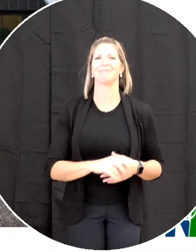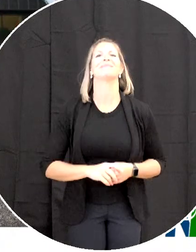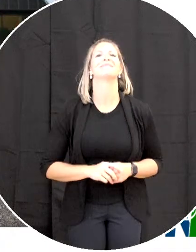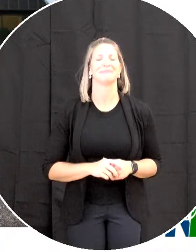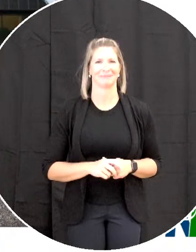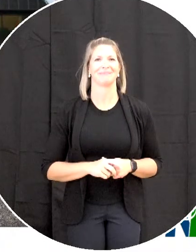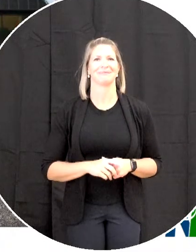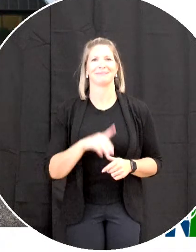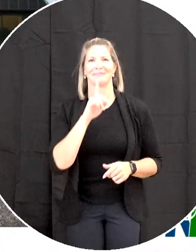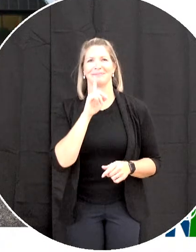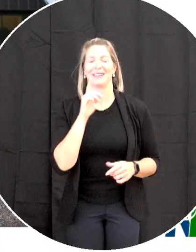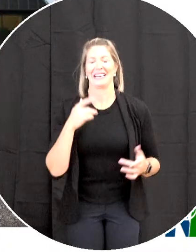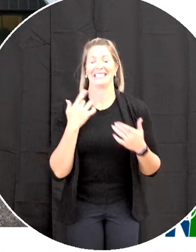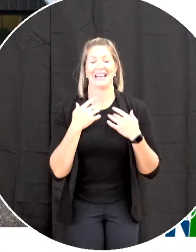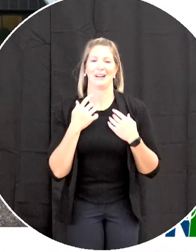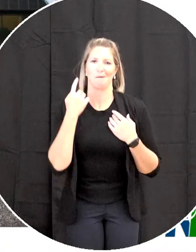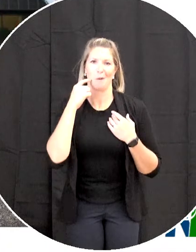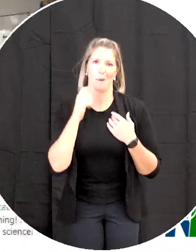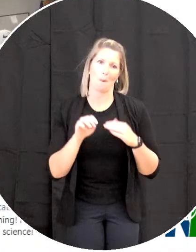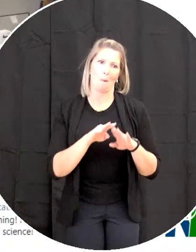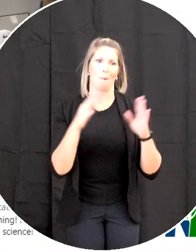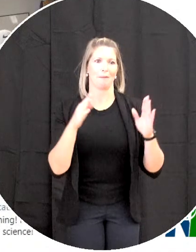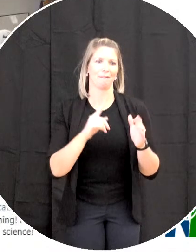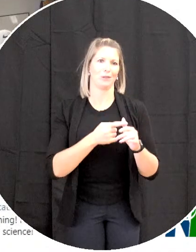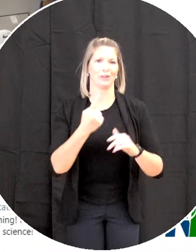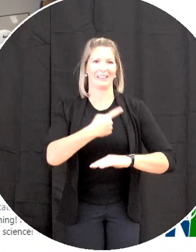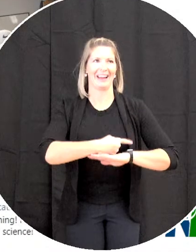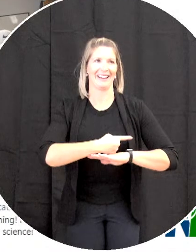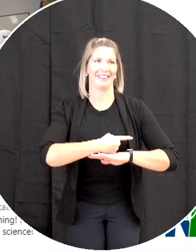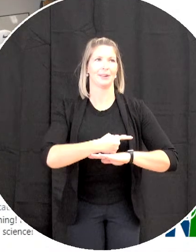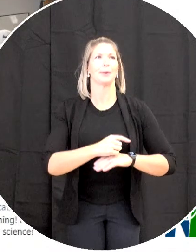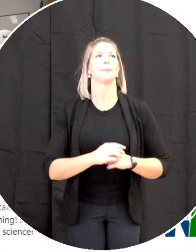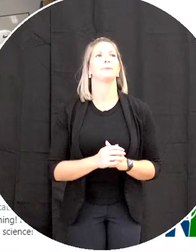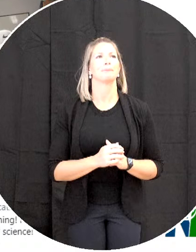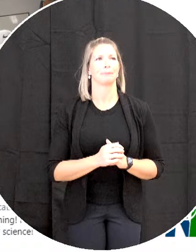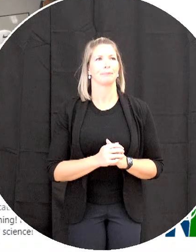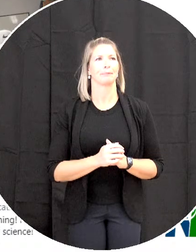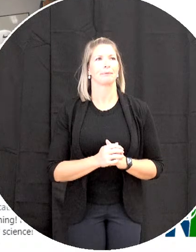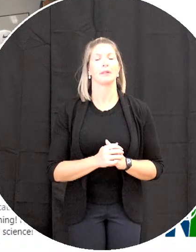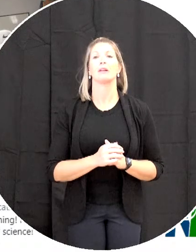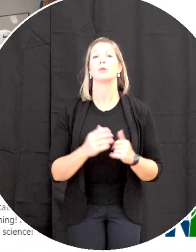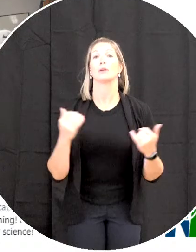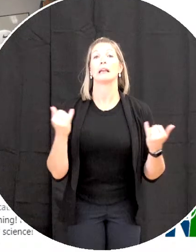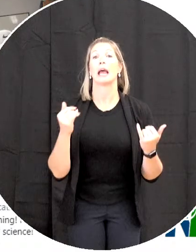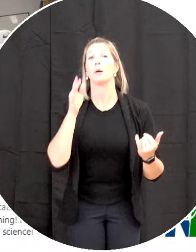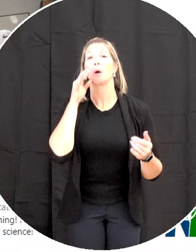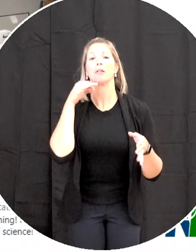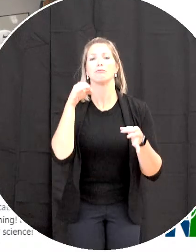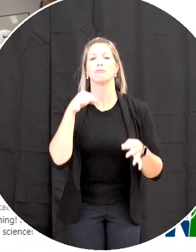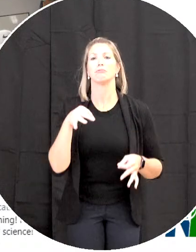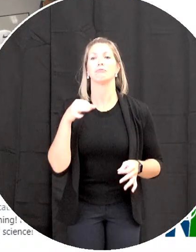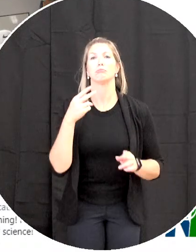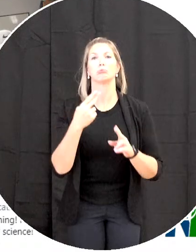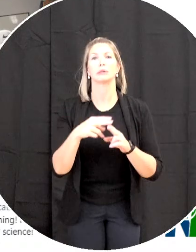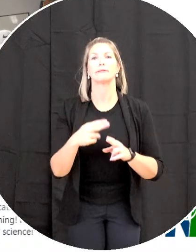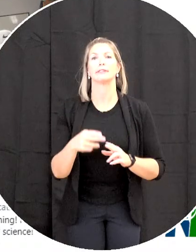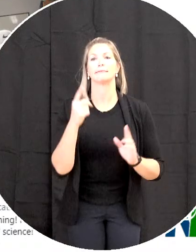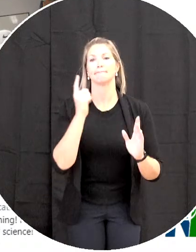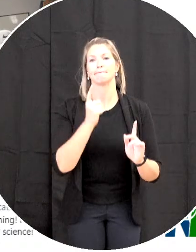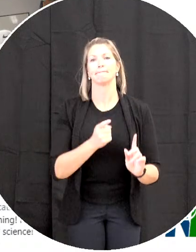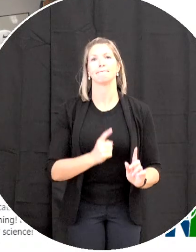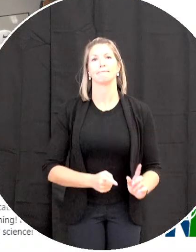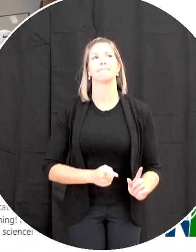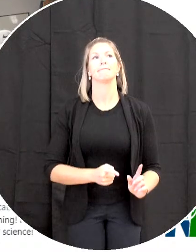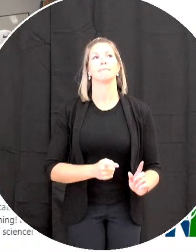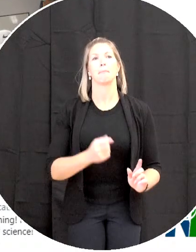Lots of excitement around the return to school. So I'll cover these points today in this briefing on the